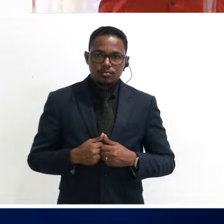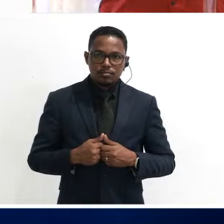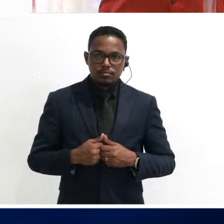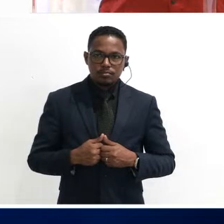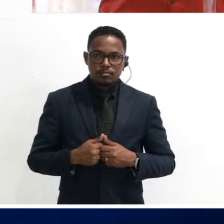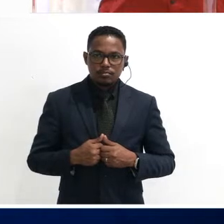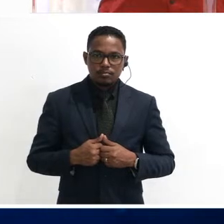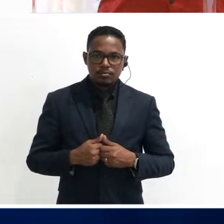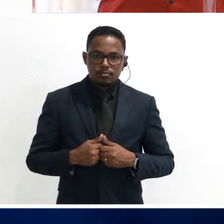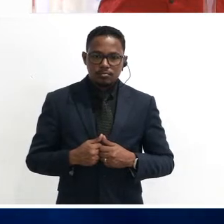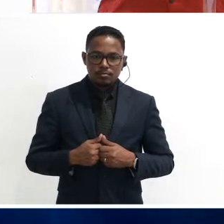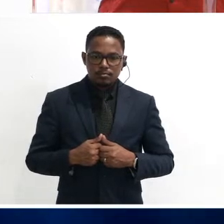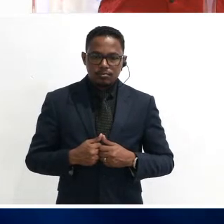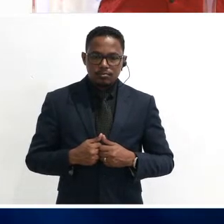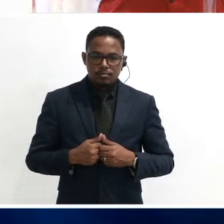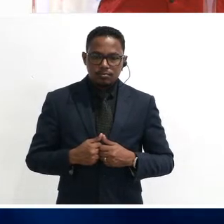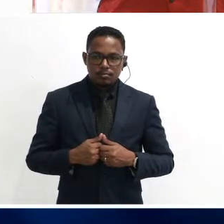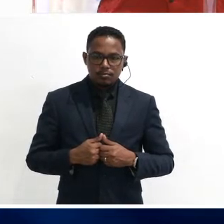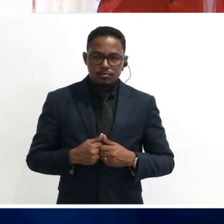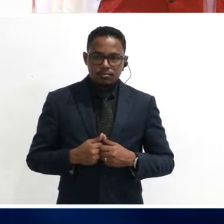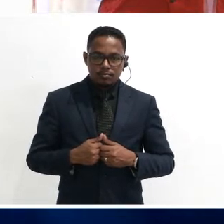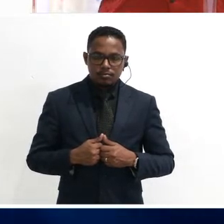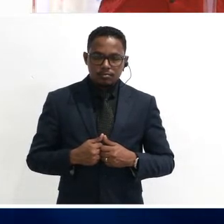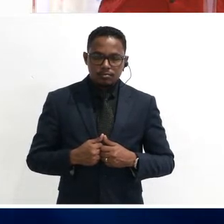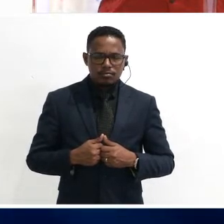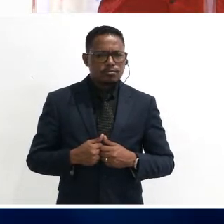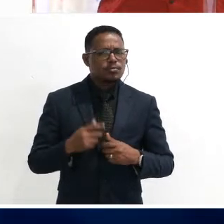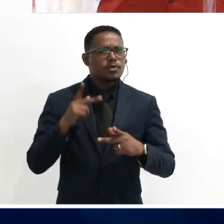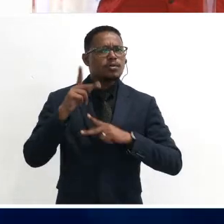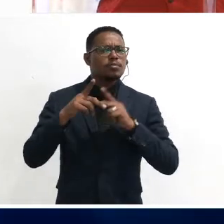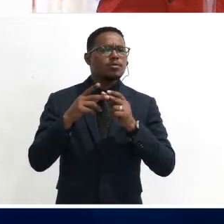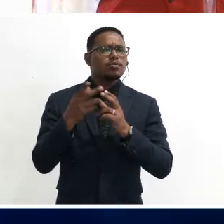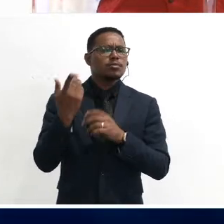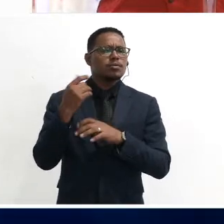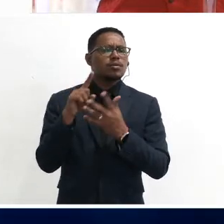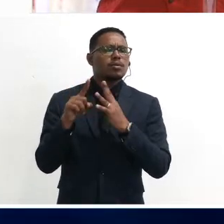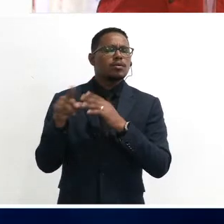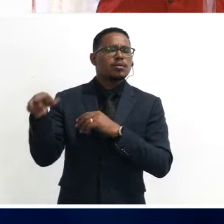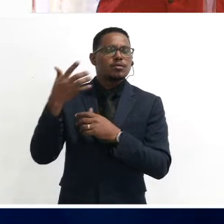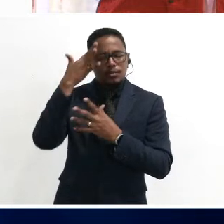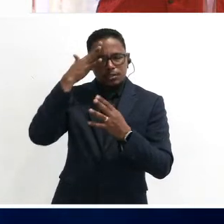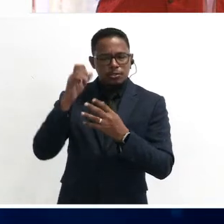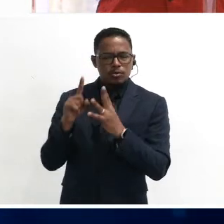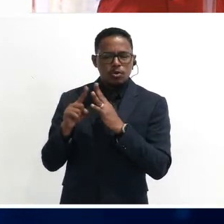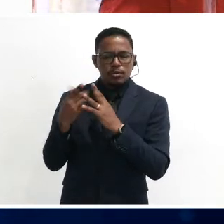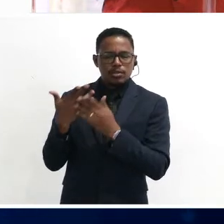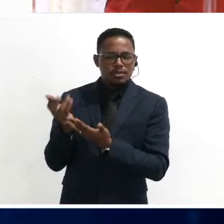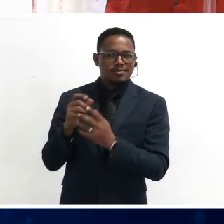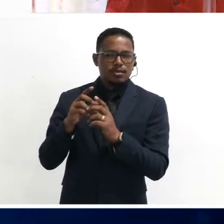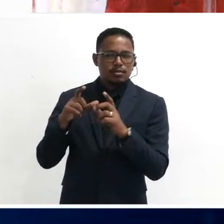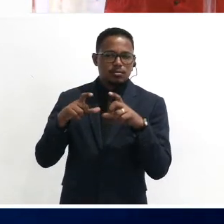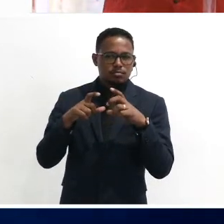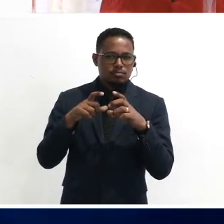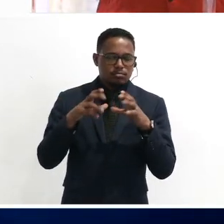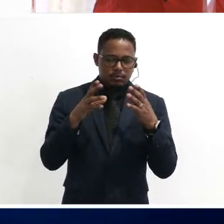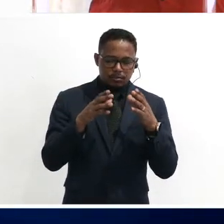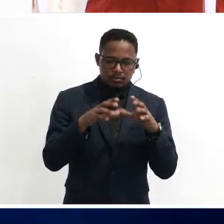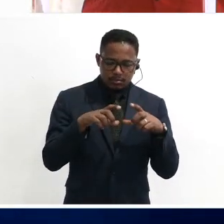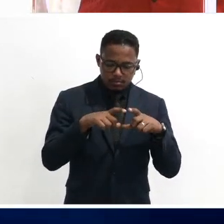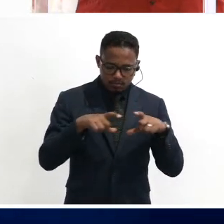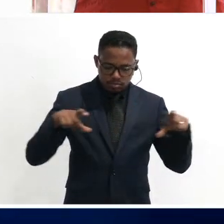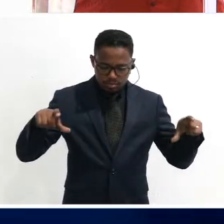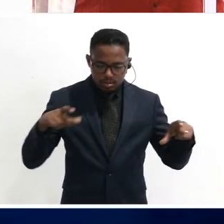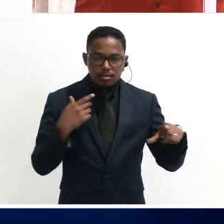card. And you see all kinds of solutions now. Probably one of the more